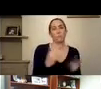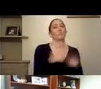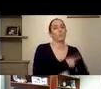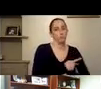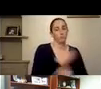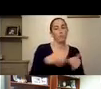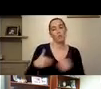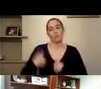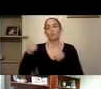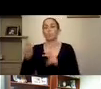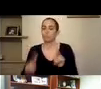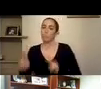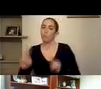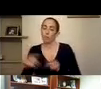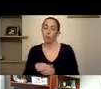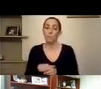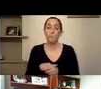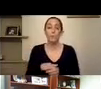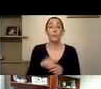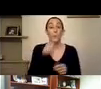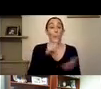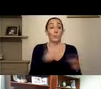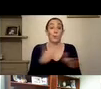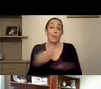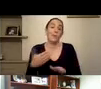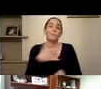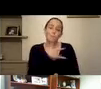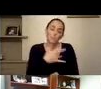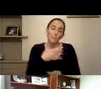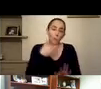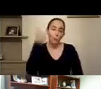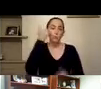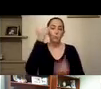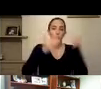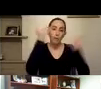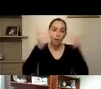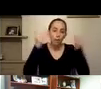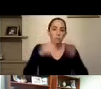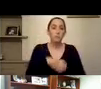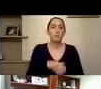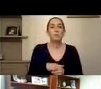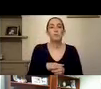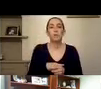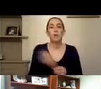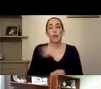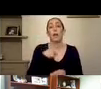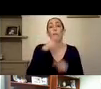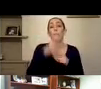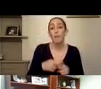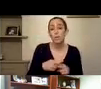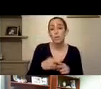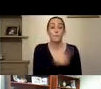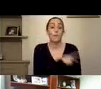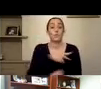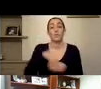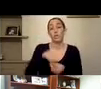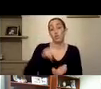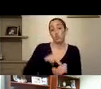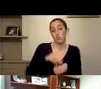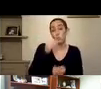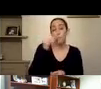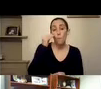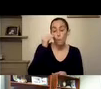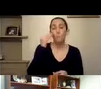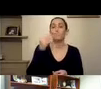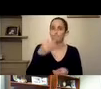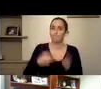And so a lot of the fatality we're seeing are in older adults. And as I mentioned, patients in nursing homes are a particular risk. And